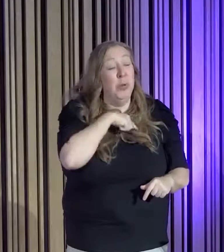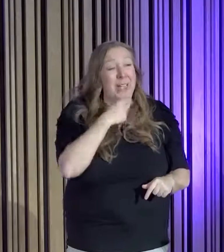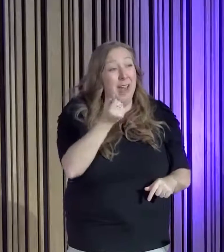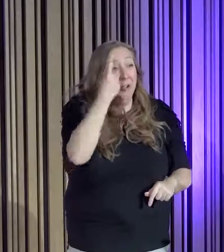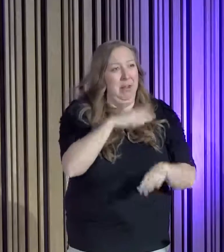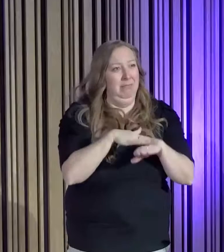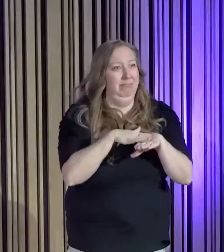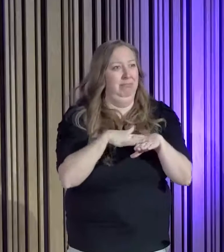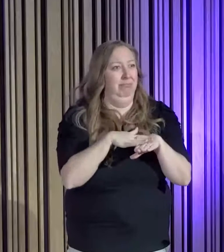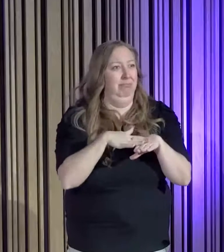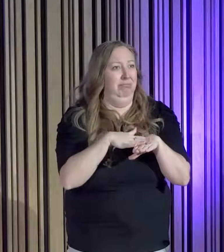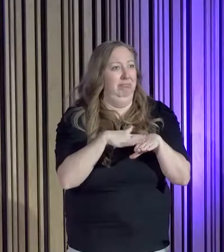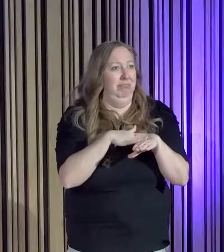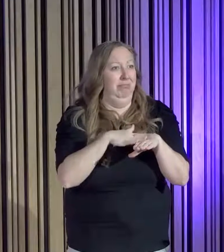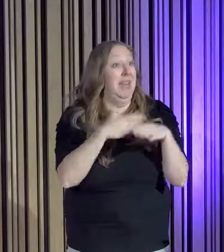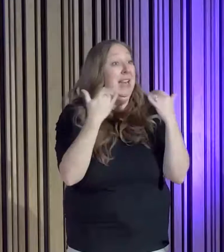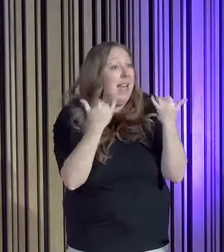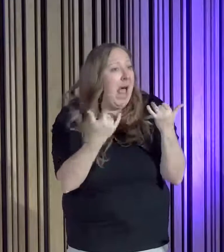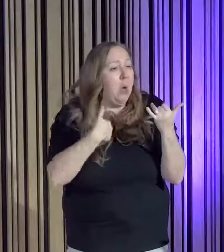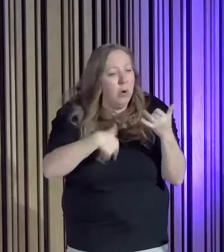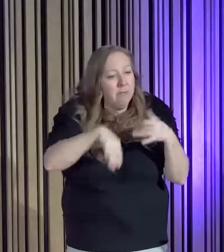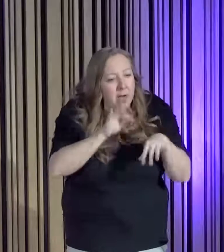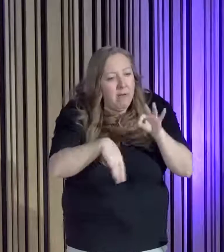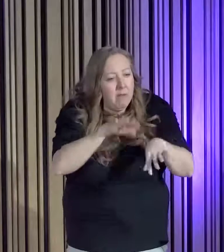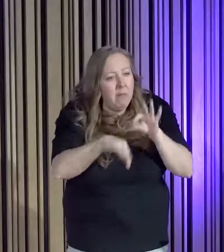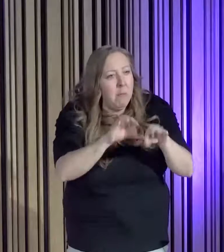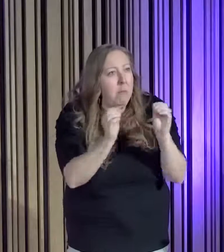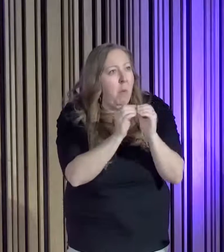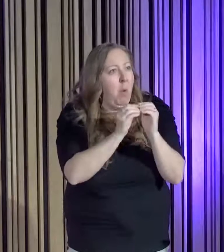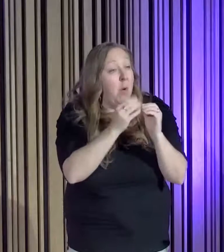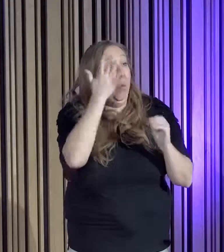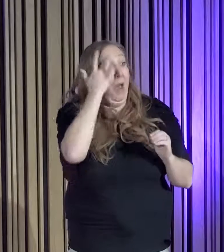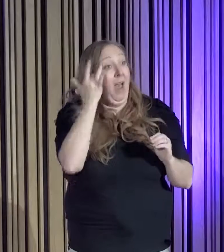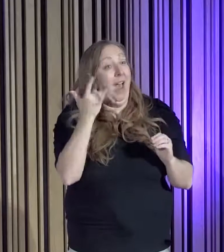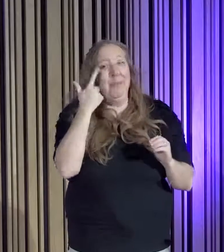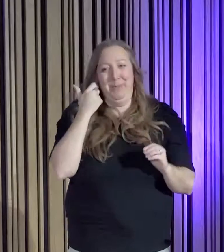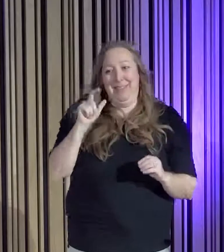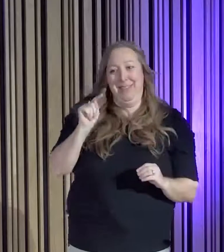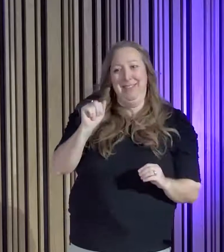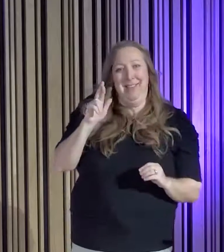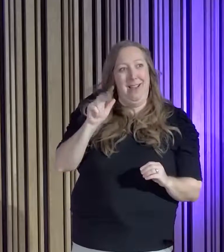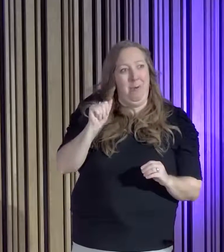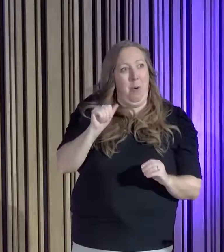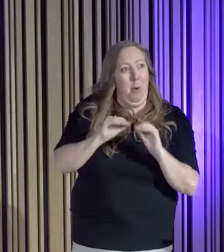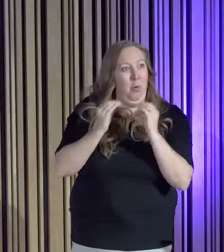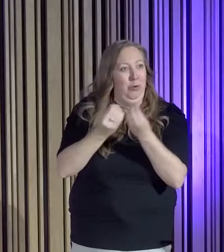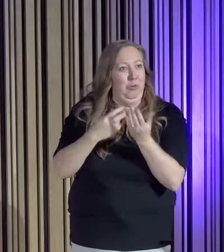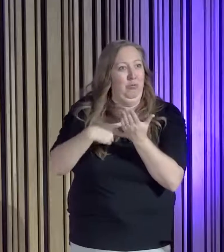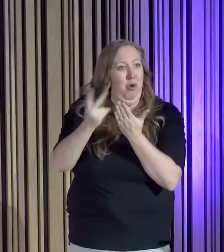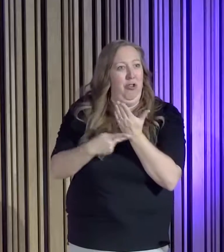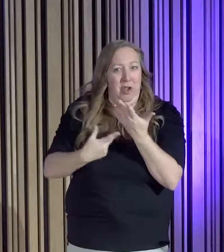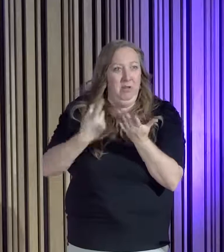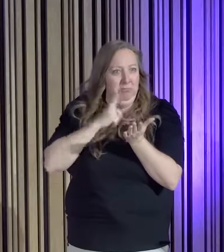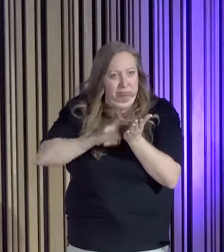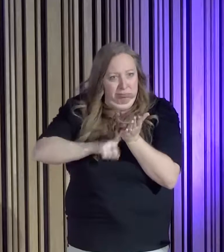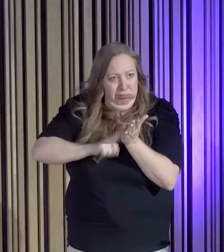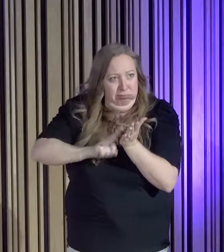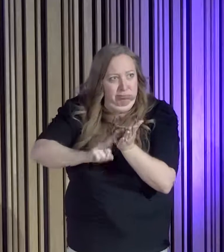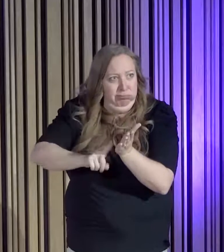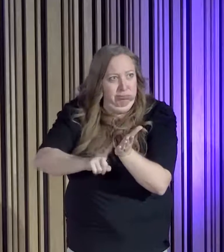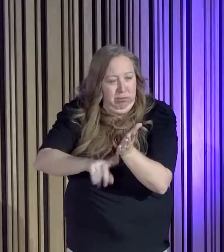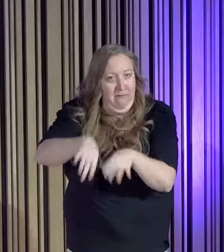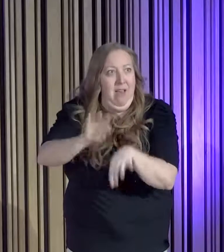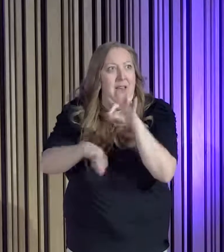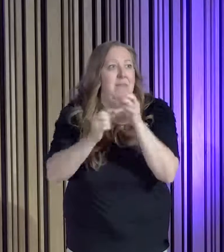is just now becoming better understood, in part because of what Tara Oceans is doing. The one thing